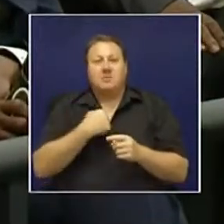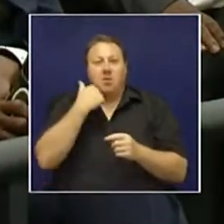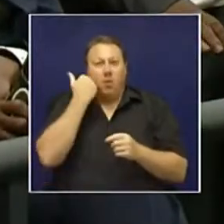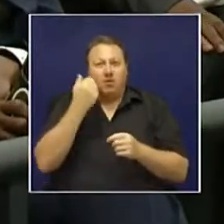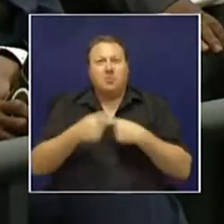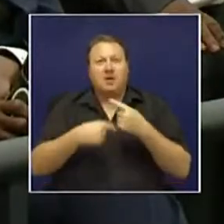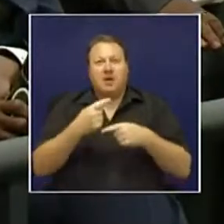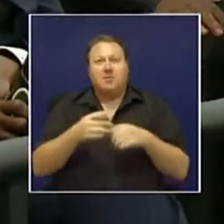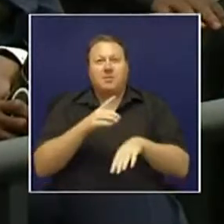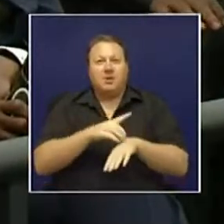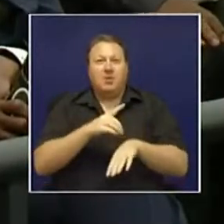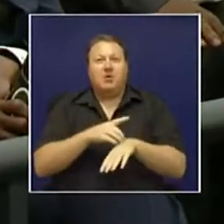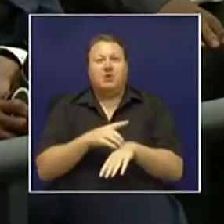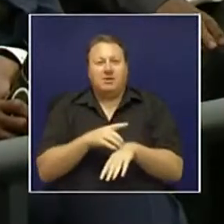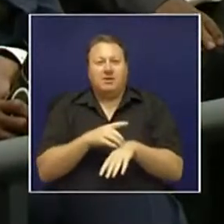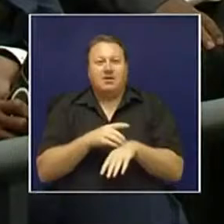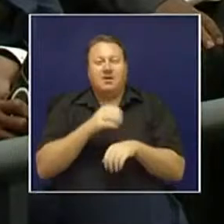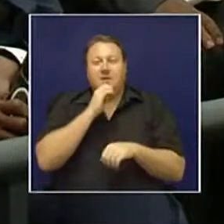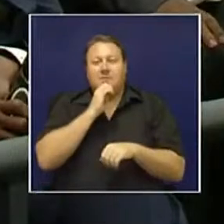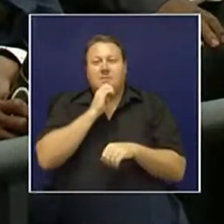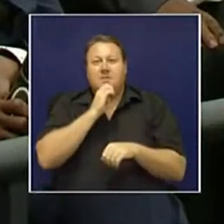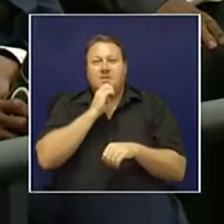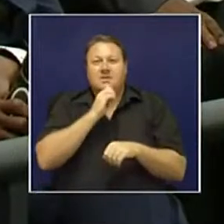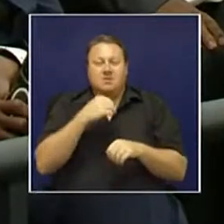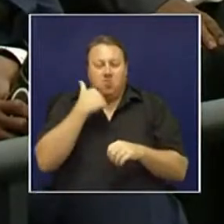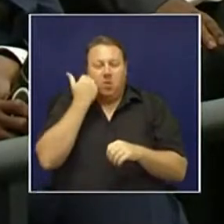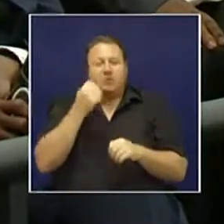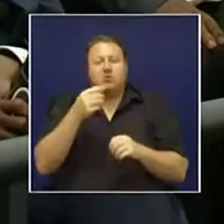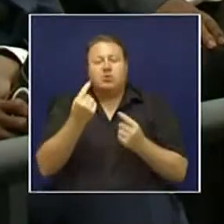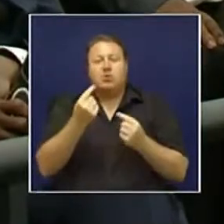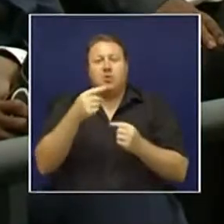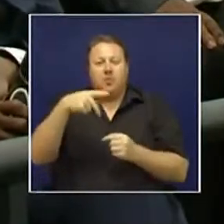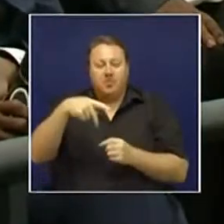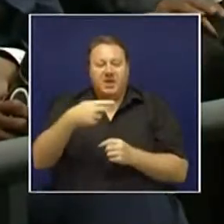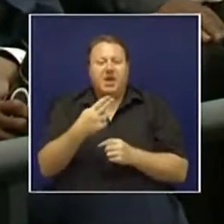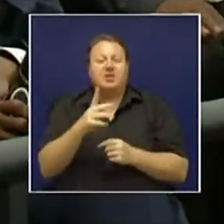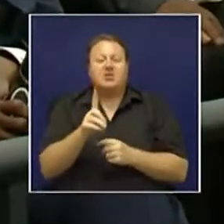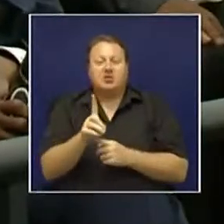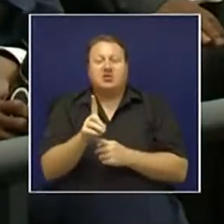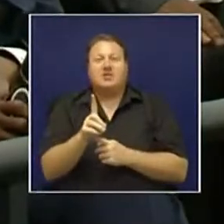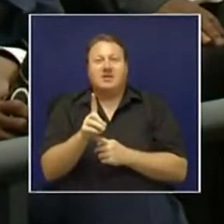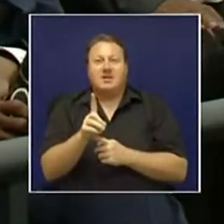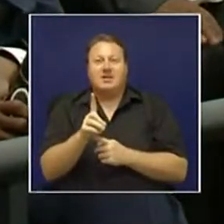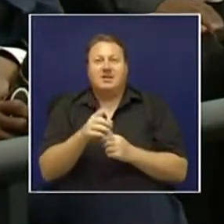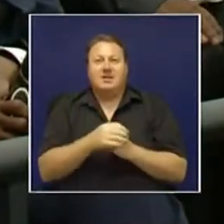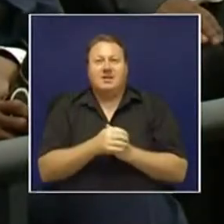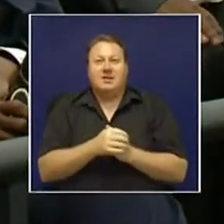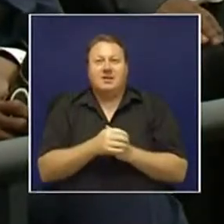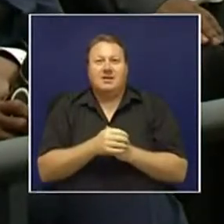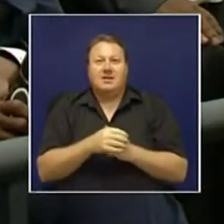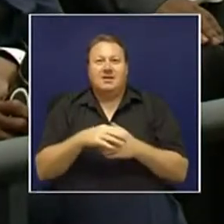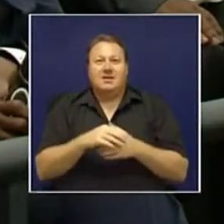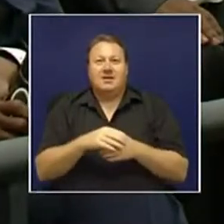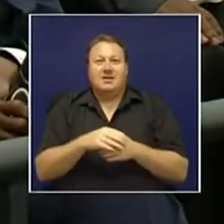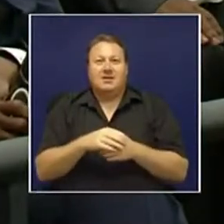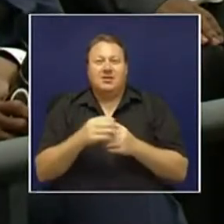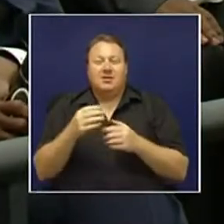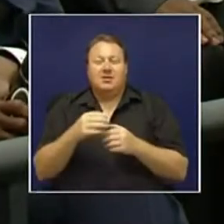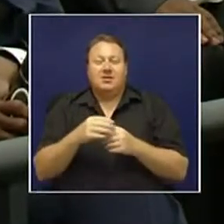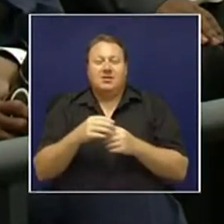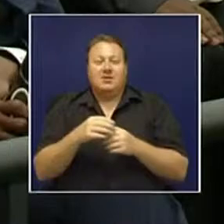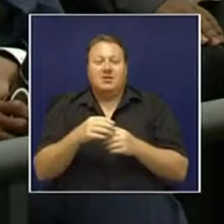a PhD in fiscal rules. So he's going to compete with Masondo not to be the only doctor in